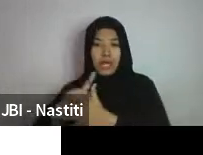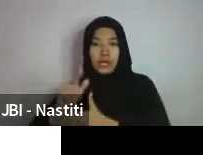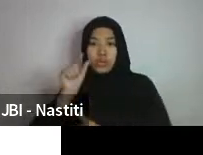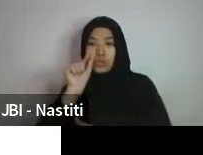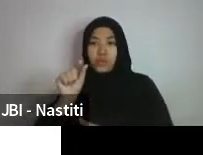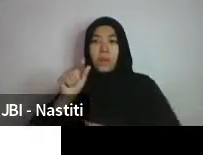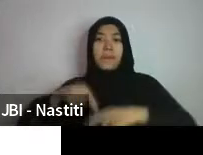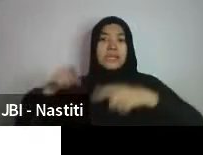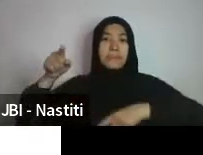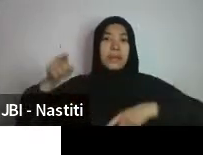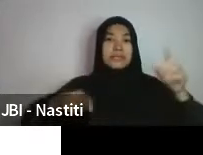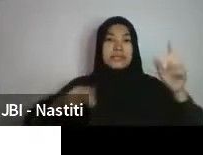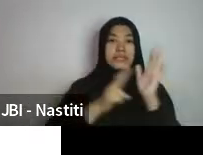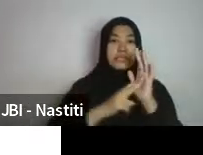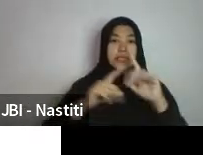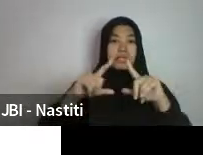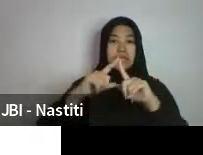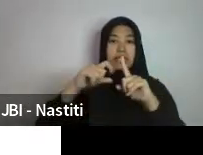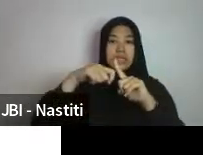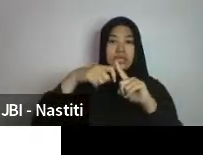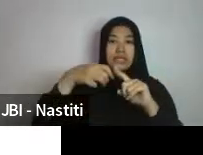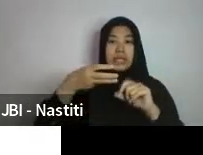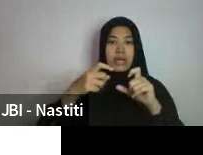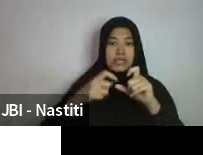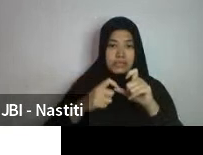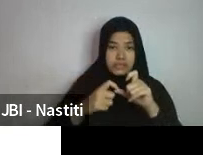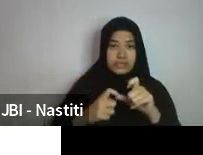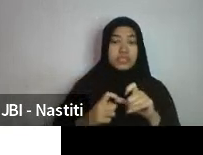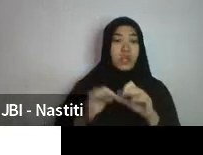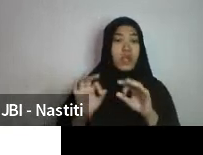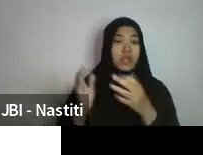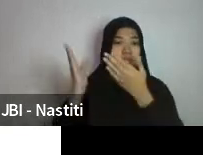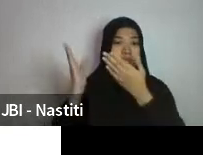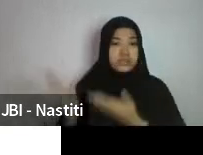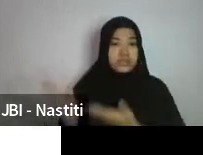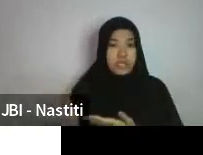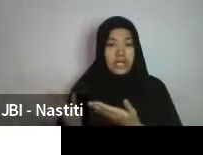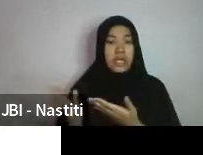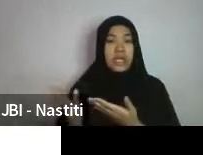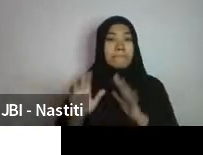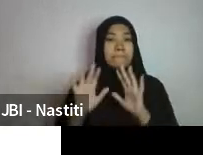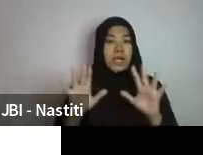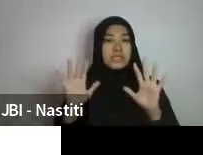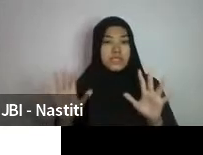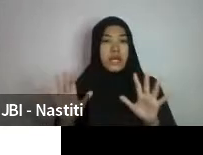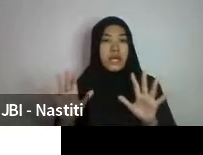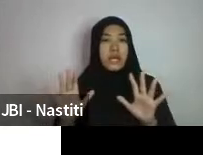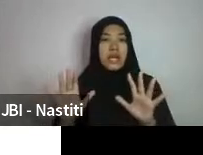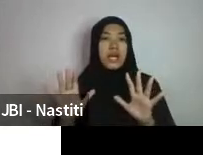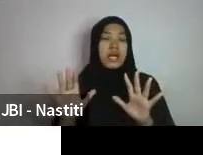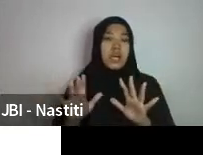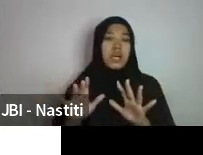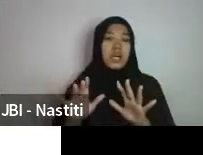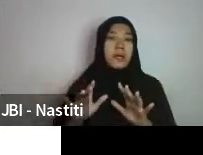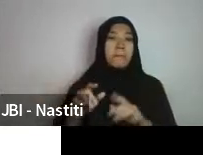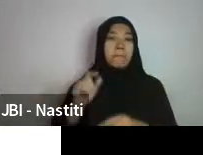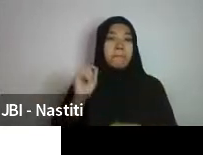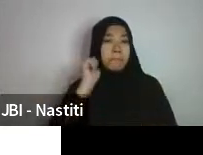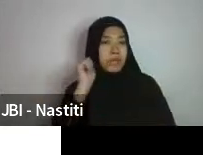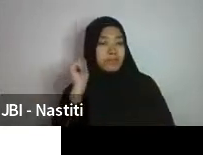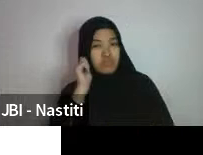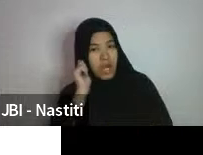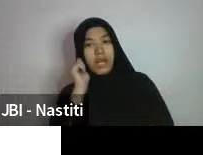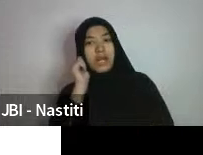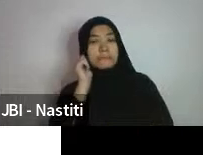female, above 25 years of age. They were mostly from a nursing discipline. Half